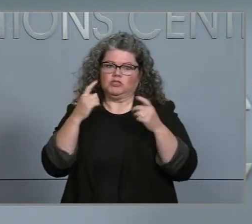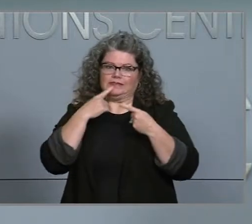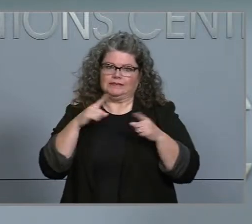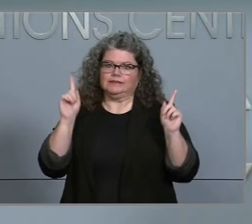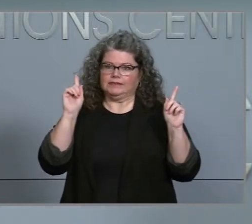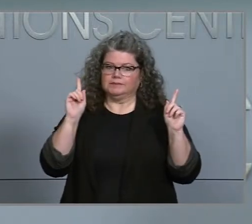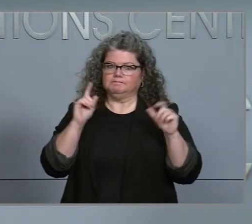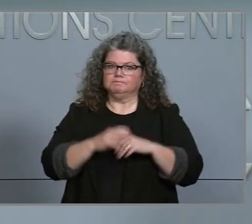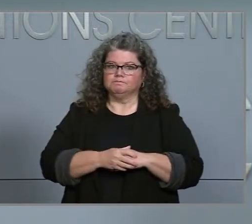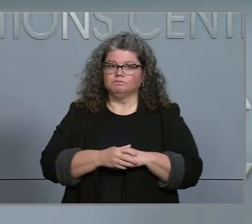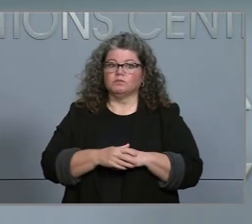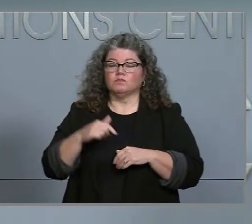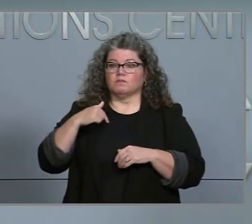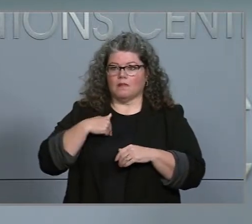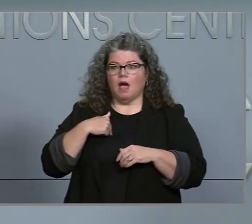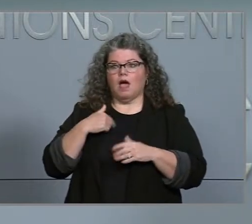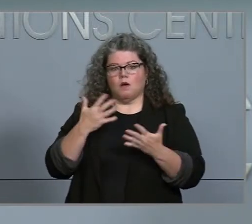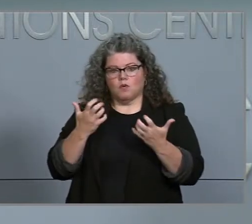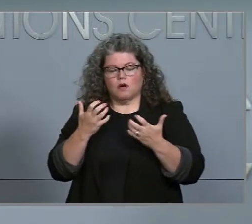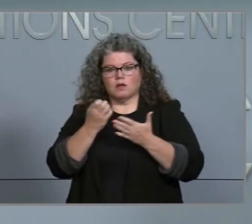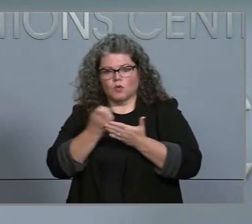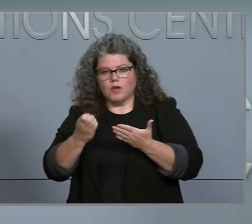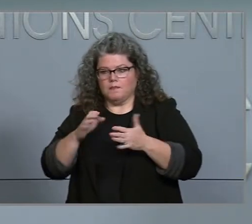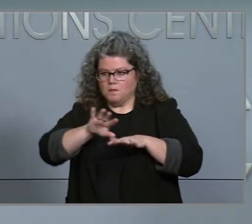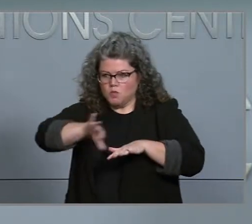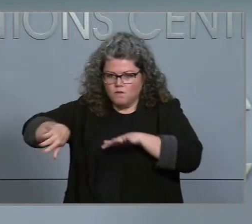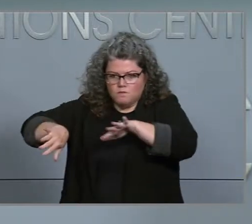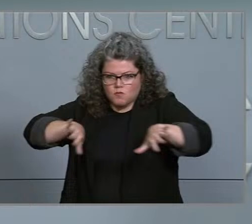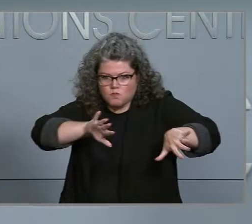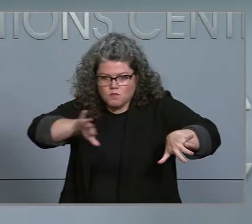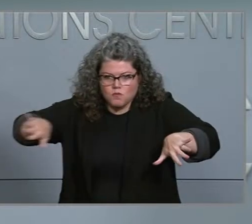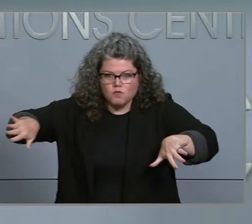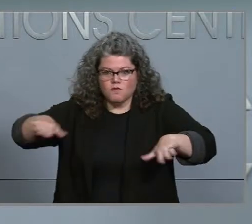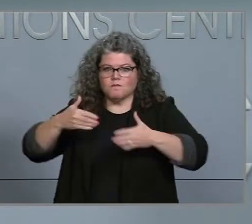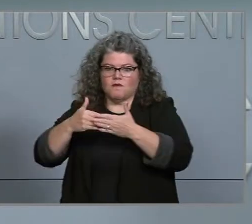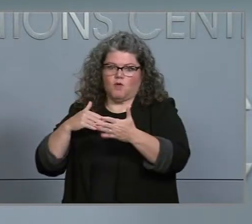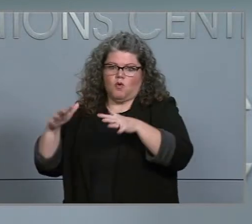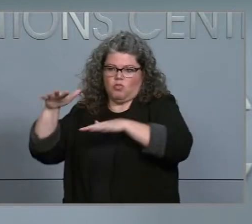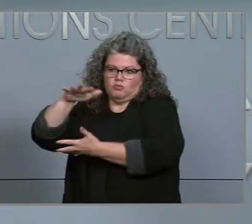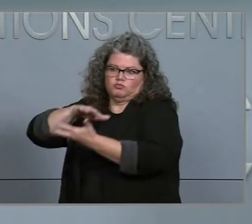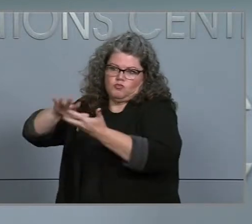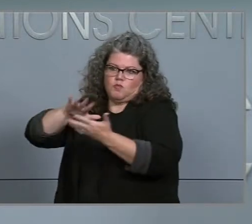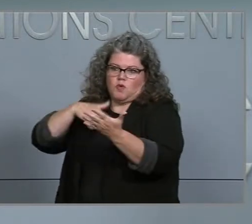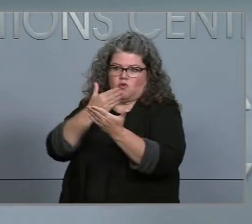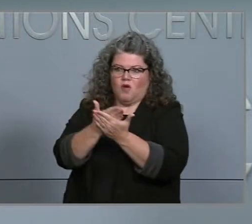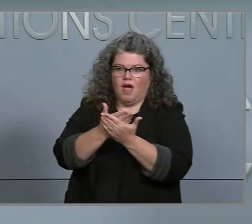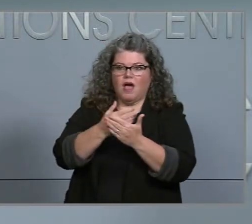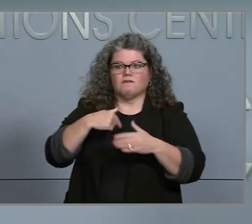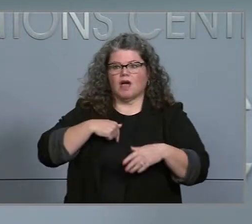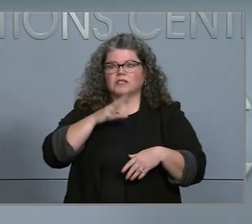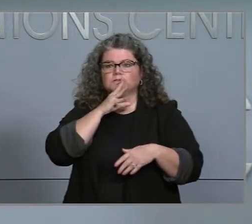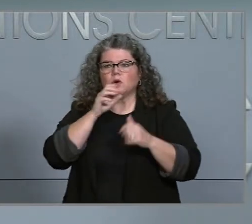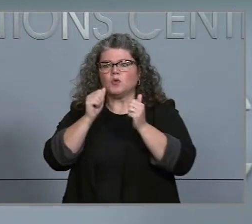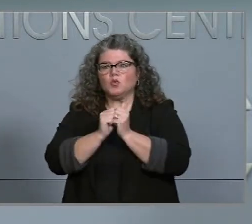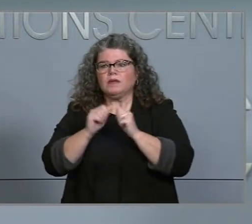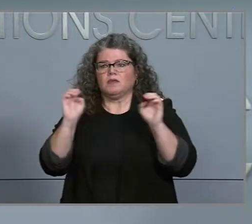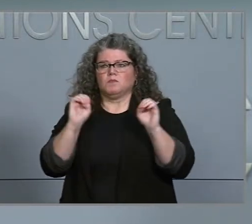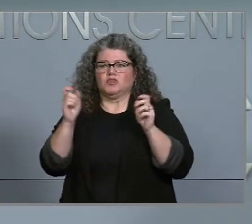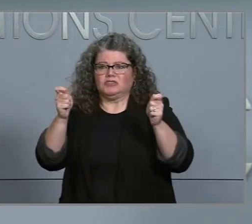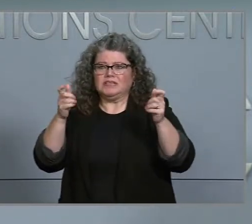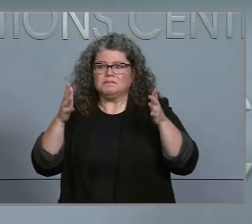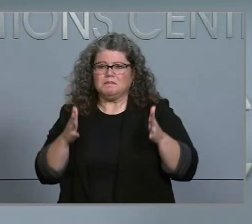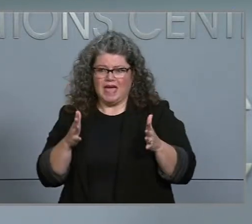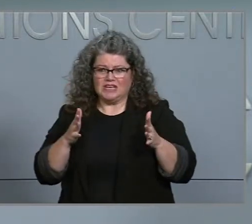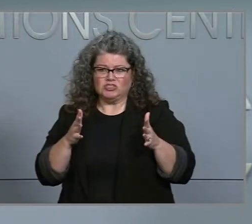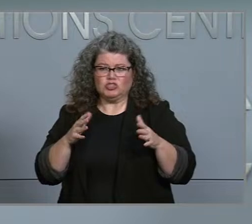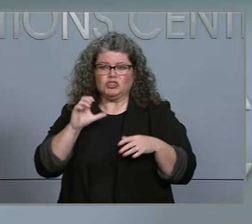and crops before the storm arrives. I've talked with FEMA Administrator Deanne Criswell, and their team is with